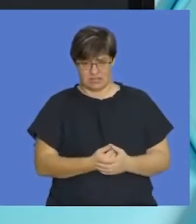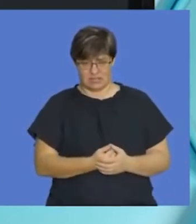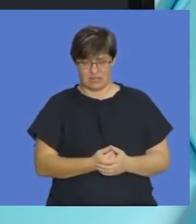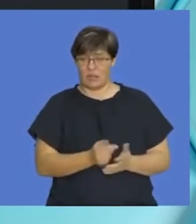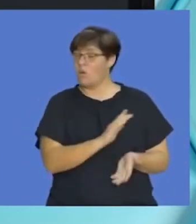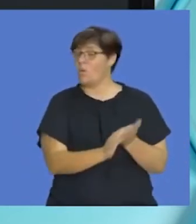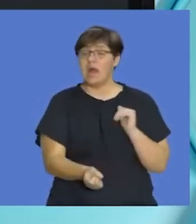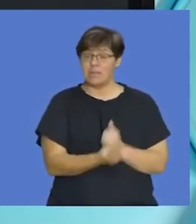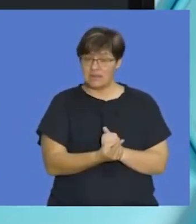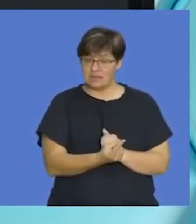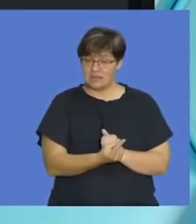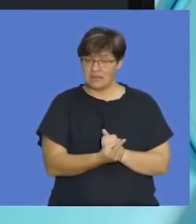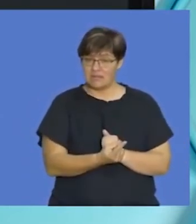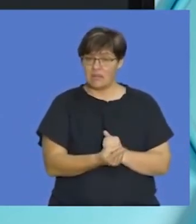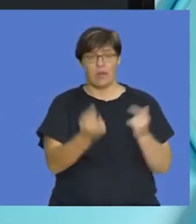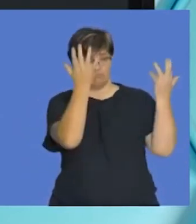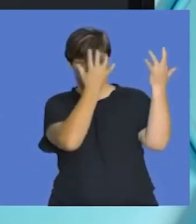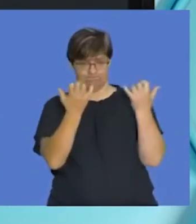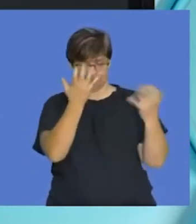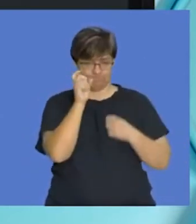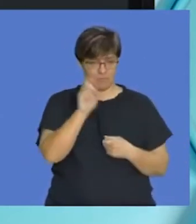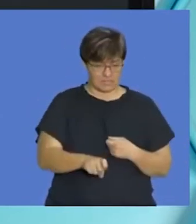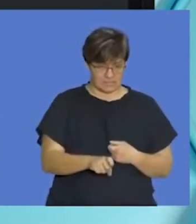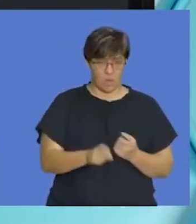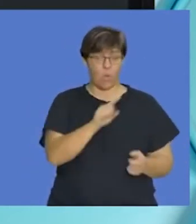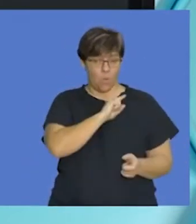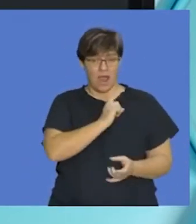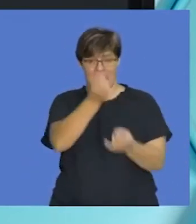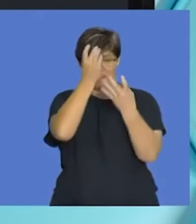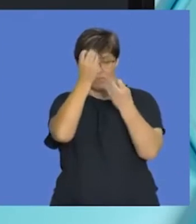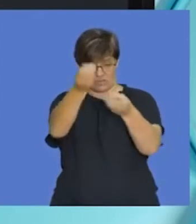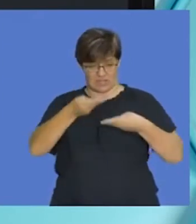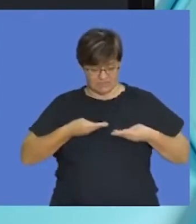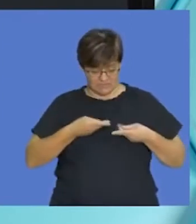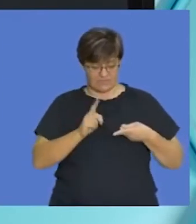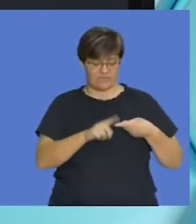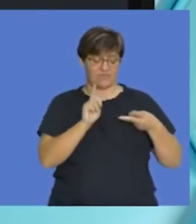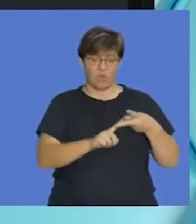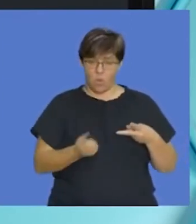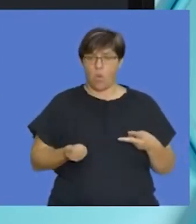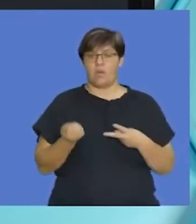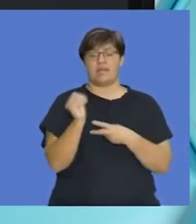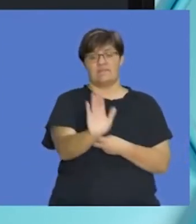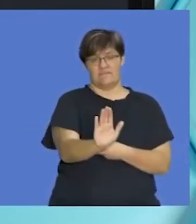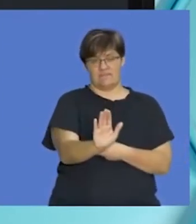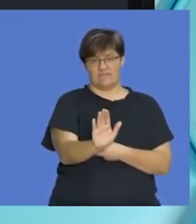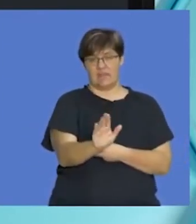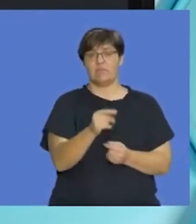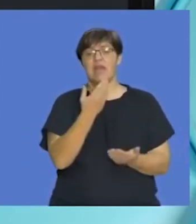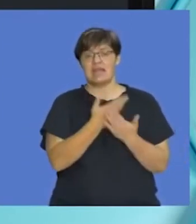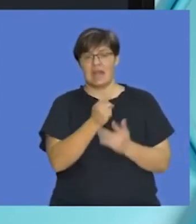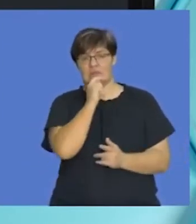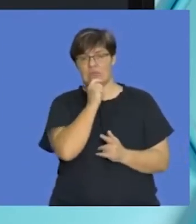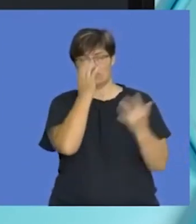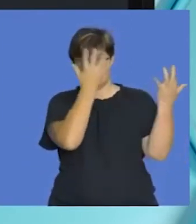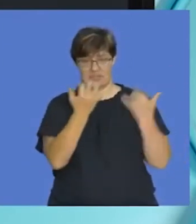can't tell you them. What will happen is either you'll have to work it out with the information given, or they're going to give